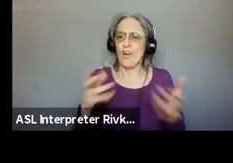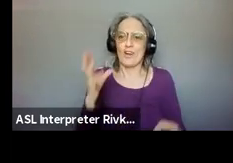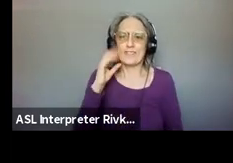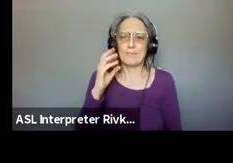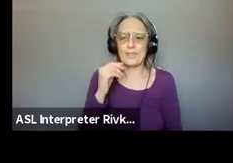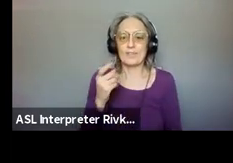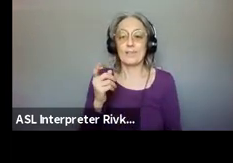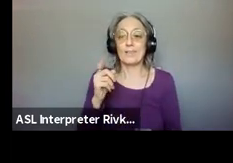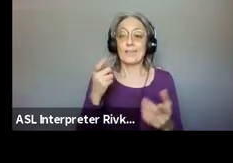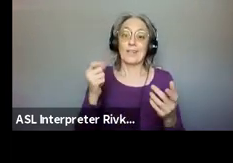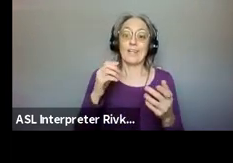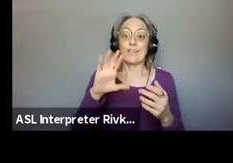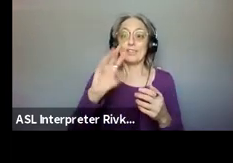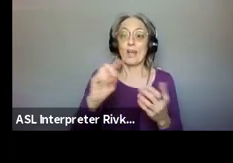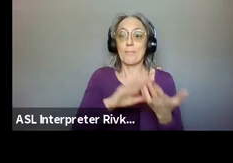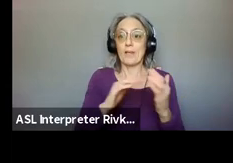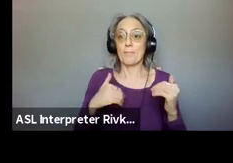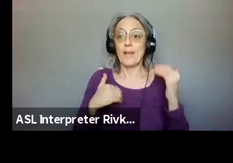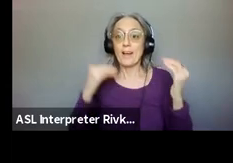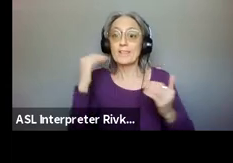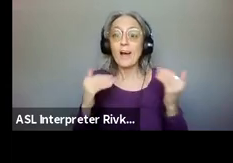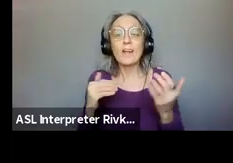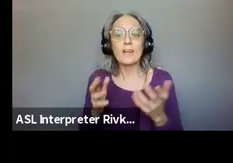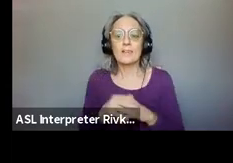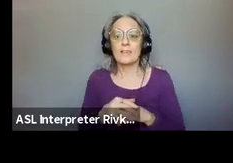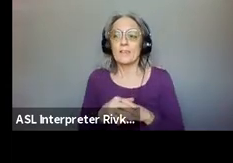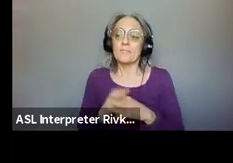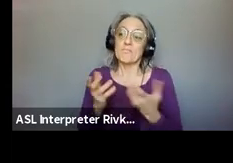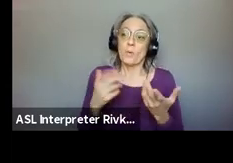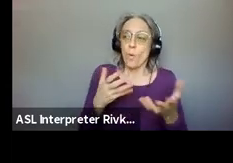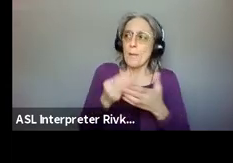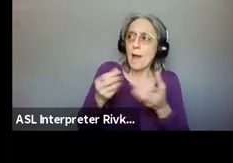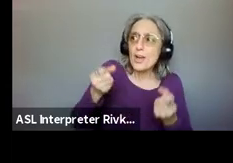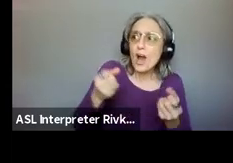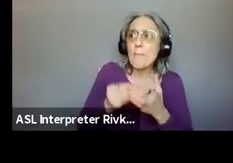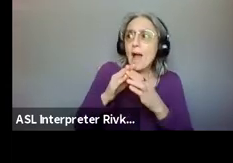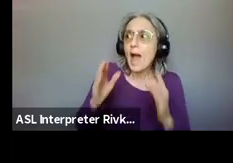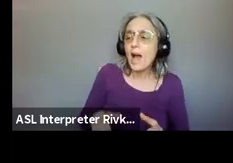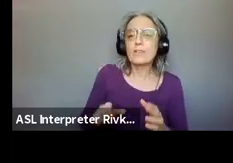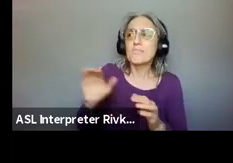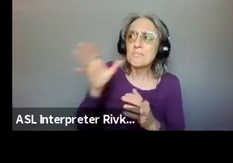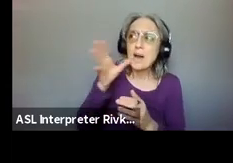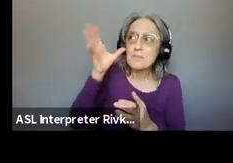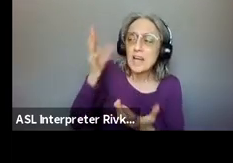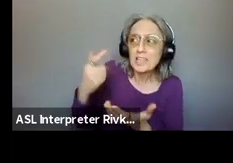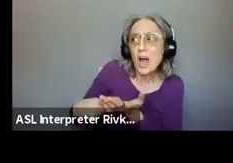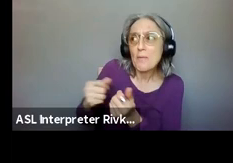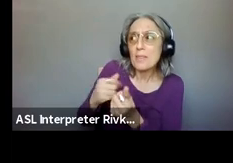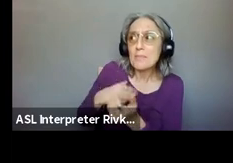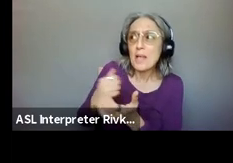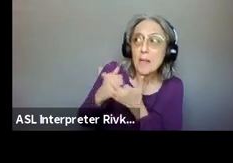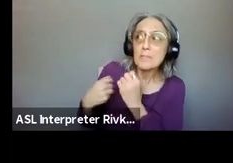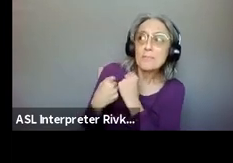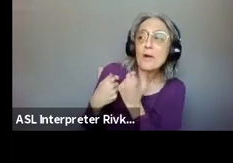young adult, when you're deciding the first time you're going to buy a car or buy a house or whatever. You talk to your family about it. You talk to your friends about it. You talk to people that you